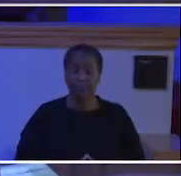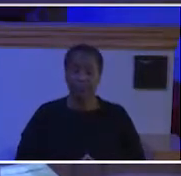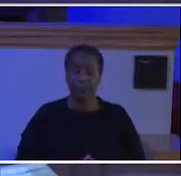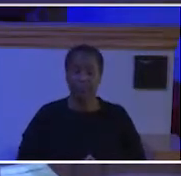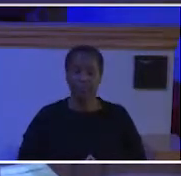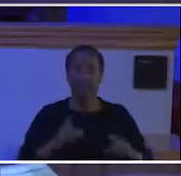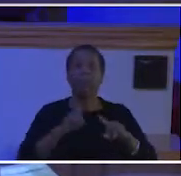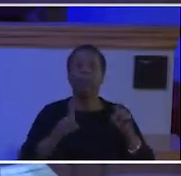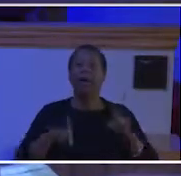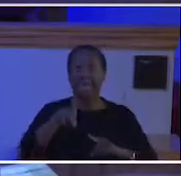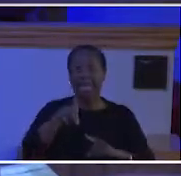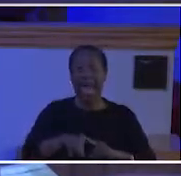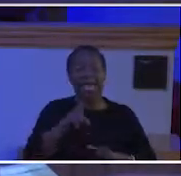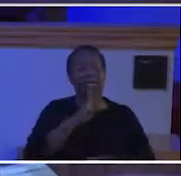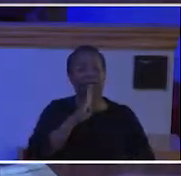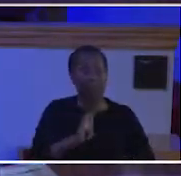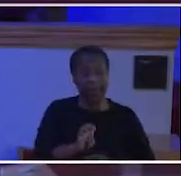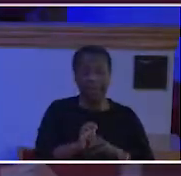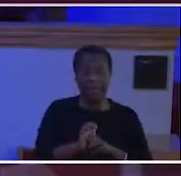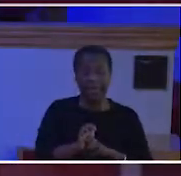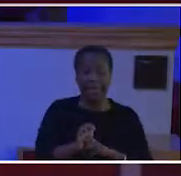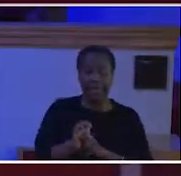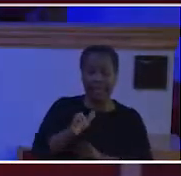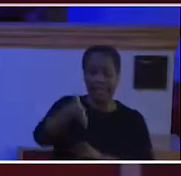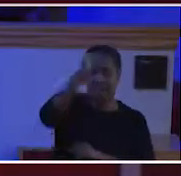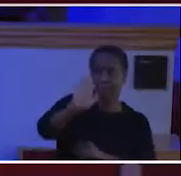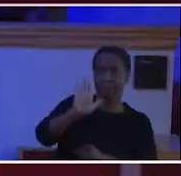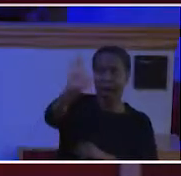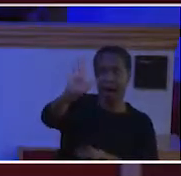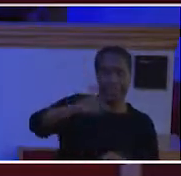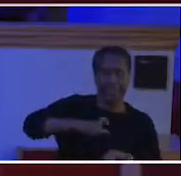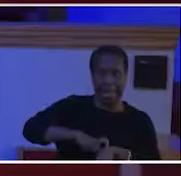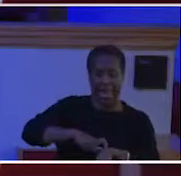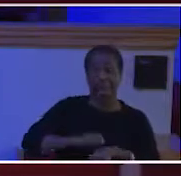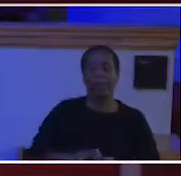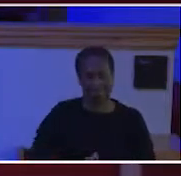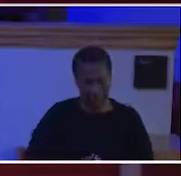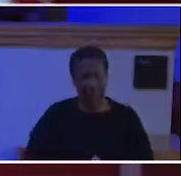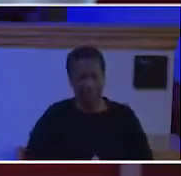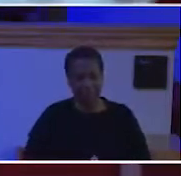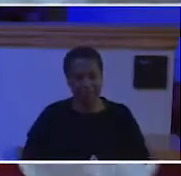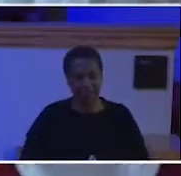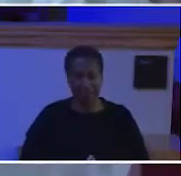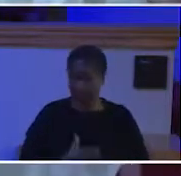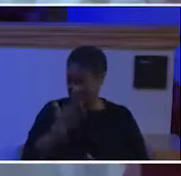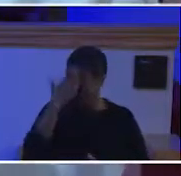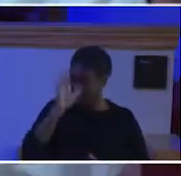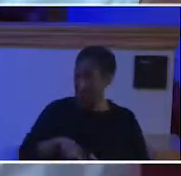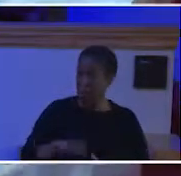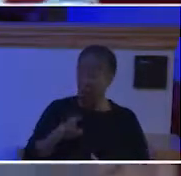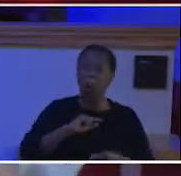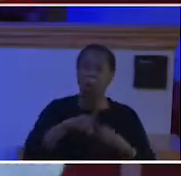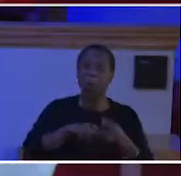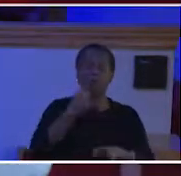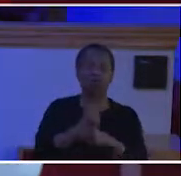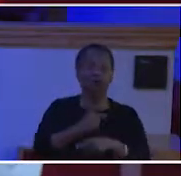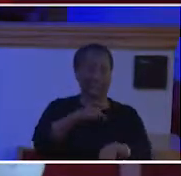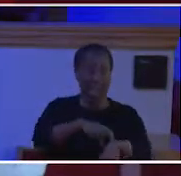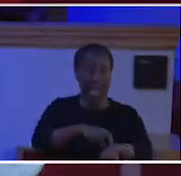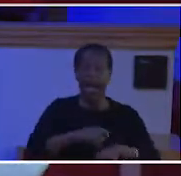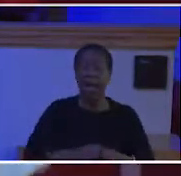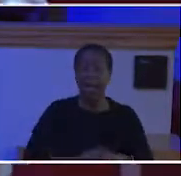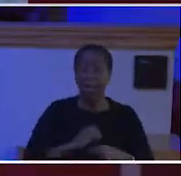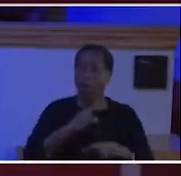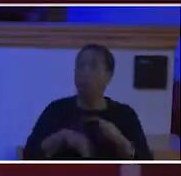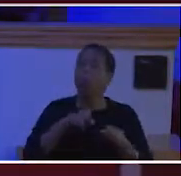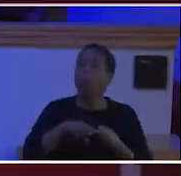But it's got to be on God's time. You know it's the right time, beloved,